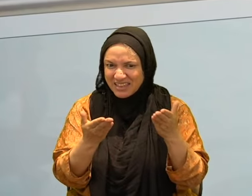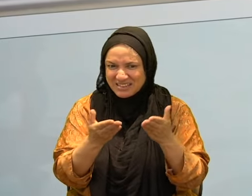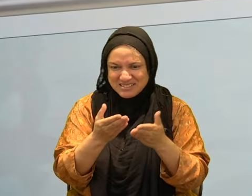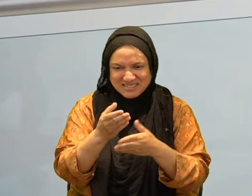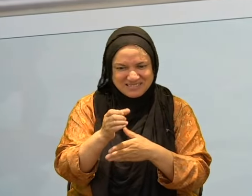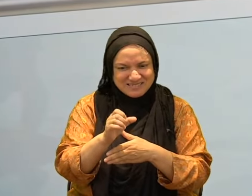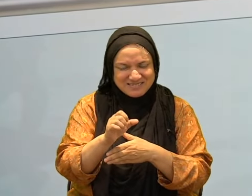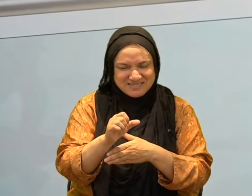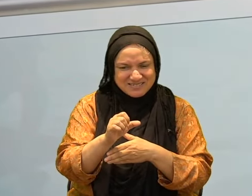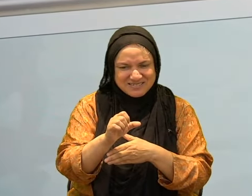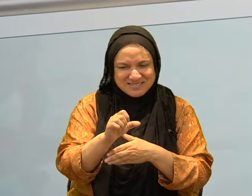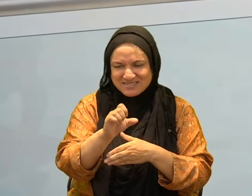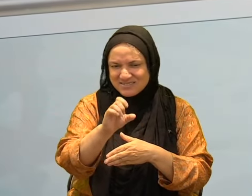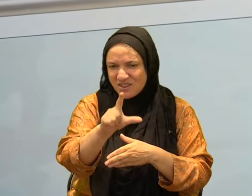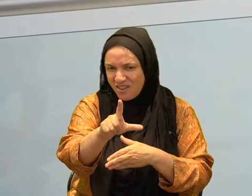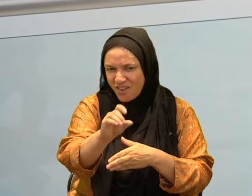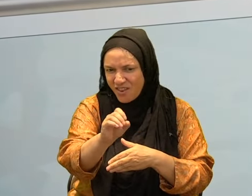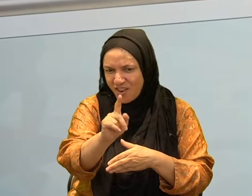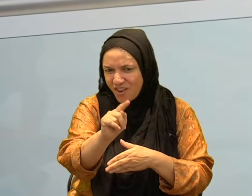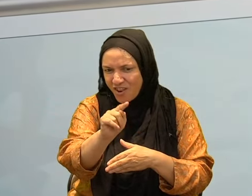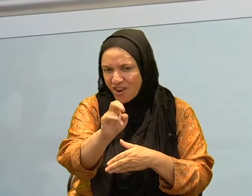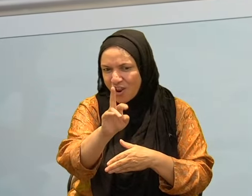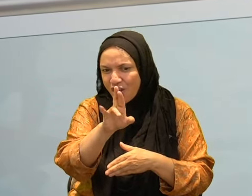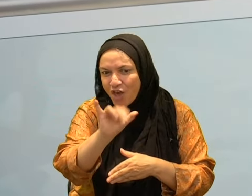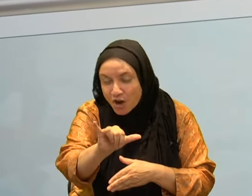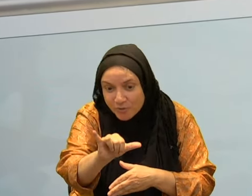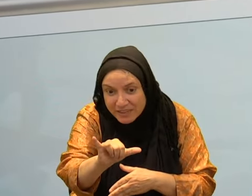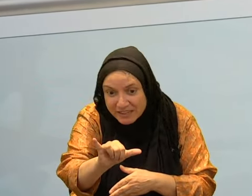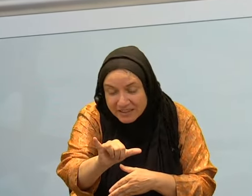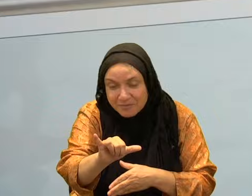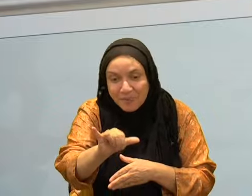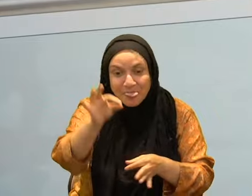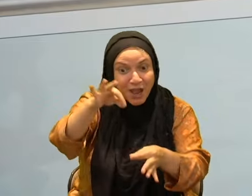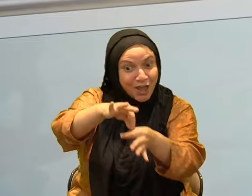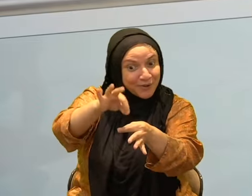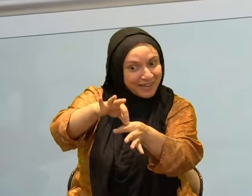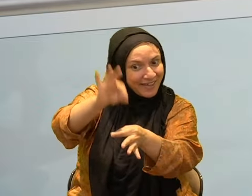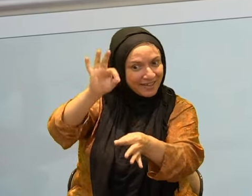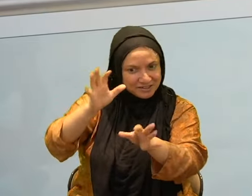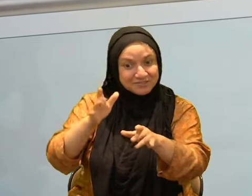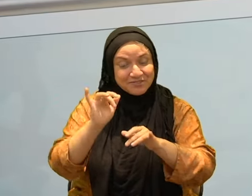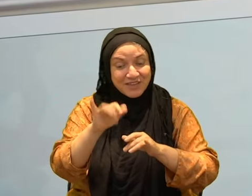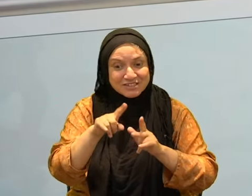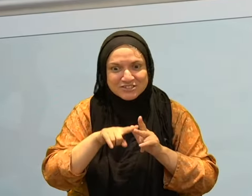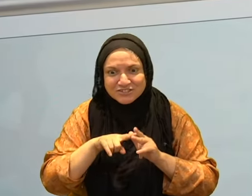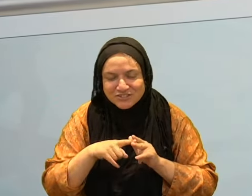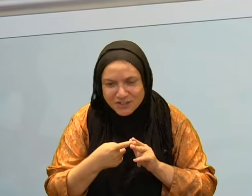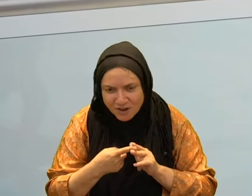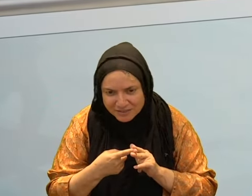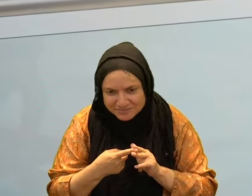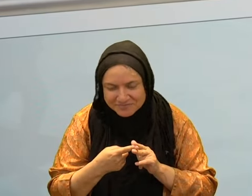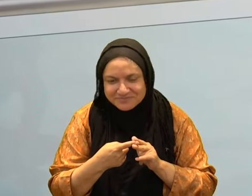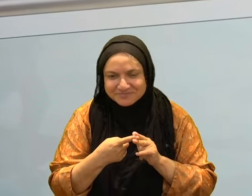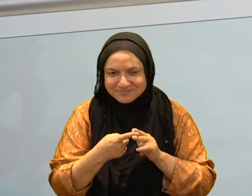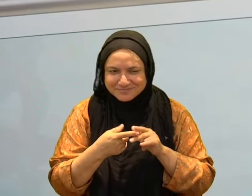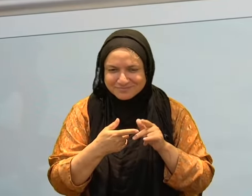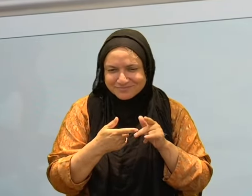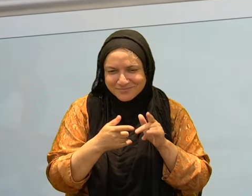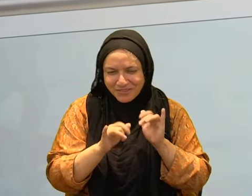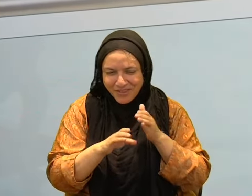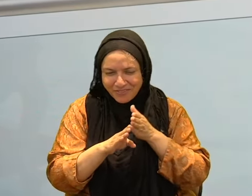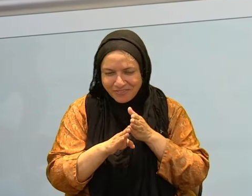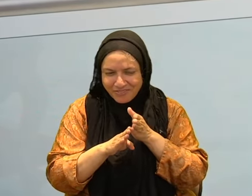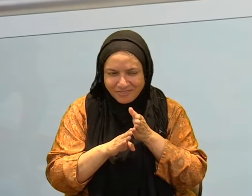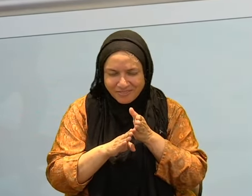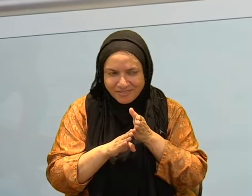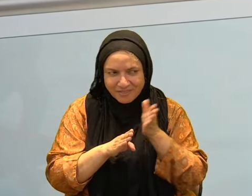in past the clear part of it, where there's no ambiguity into what's definitely unacceptable in deen, where are you going and